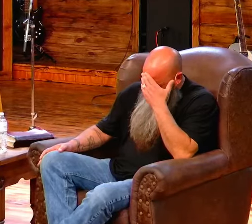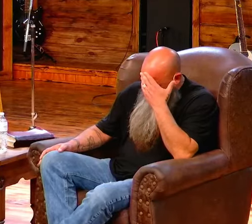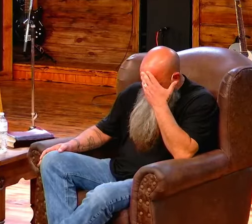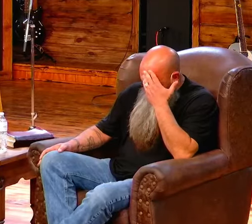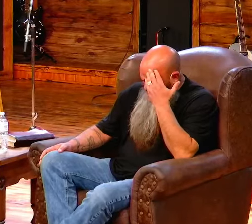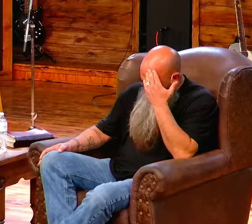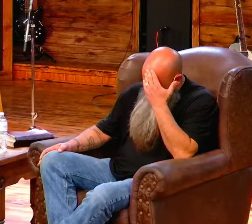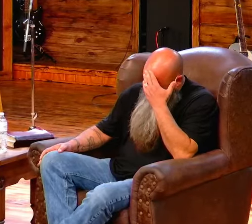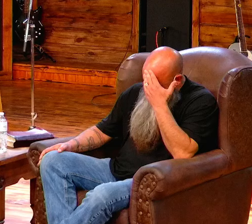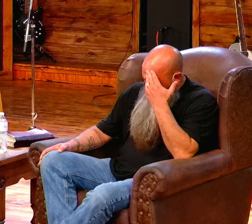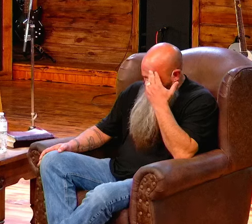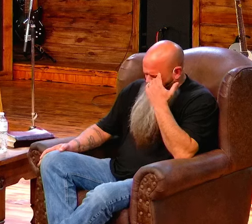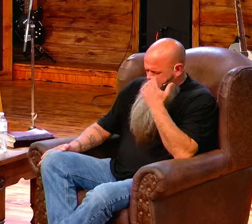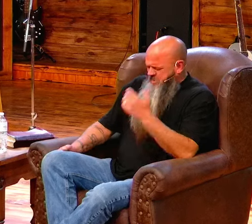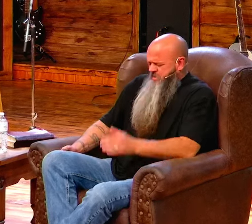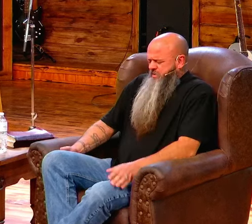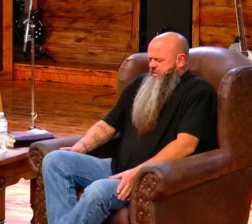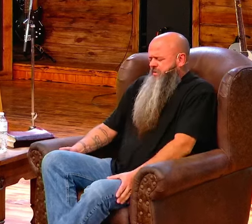Father, thank you